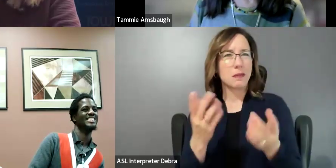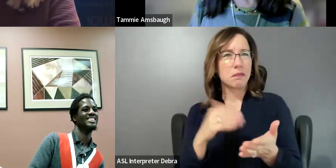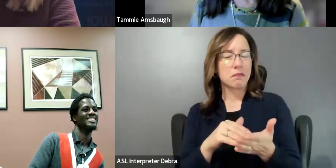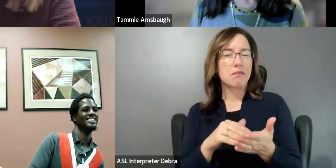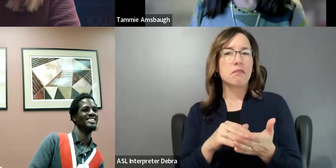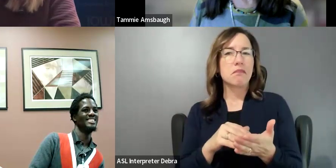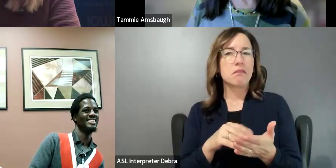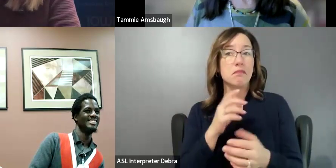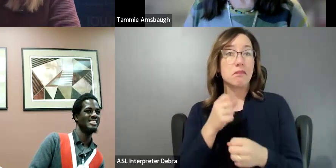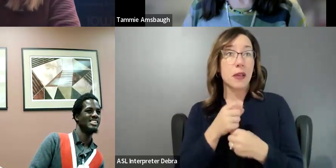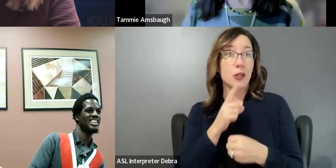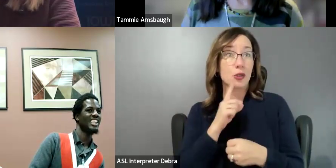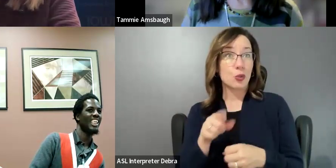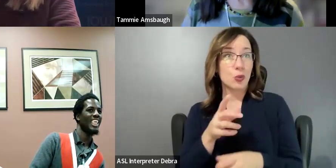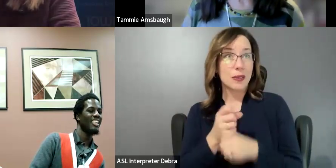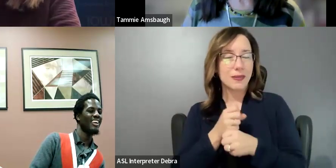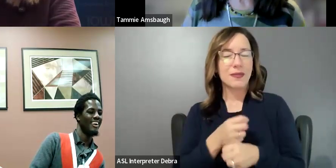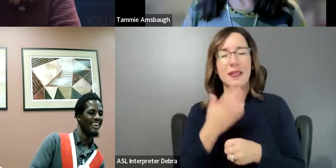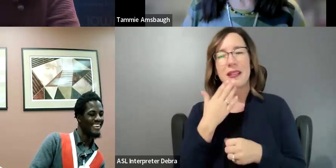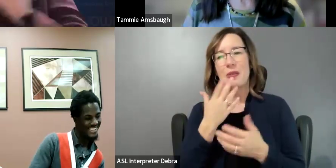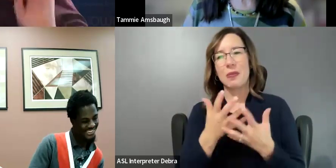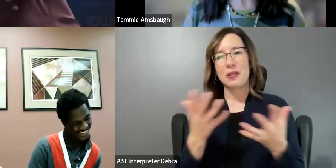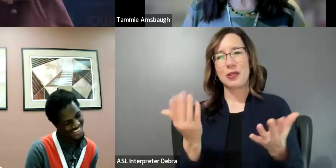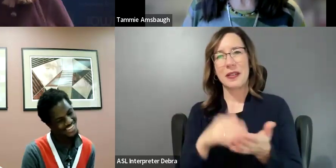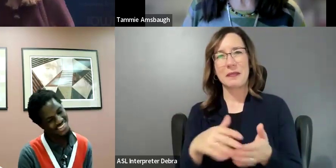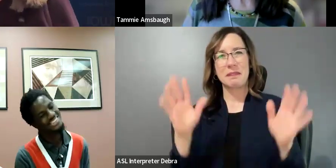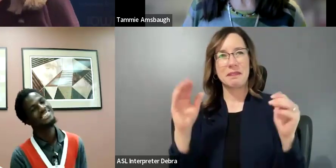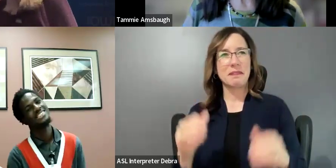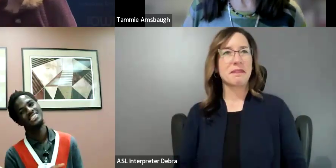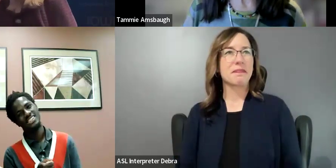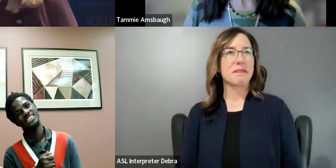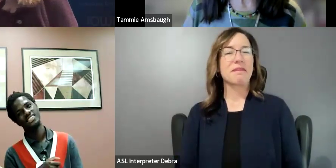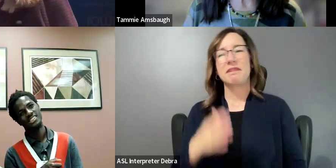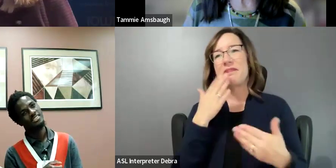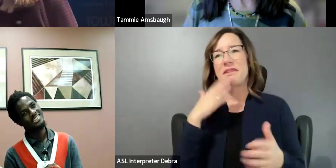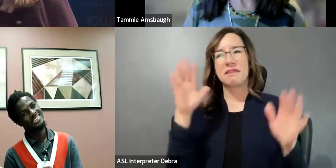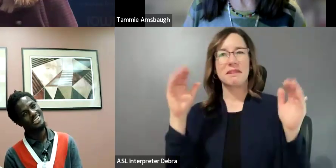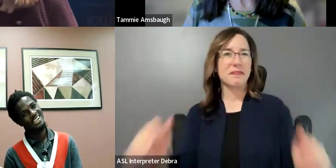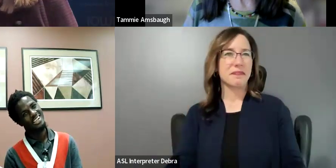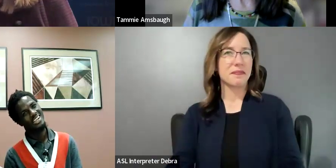stuff, make sure people get it. So thank you again. Thank you again. See you Thanks, next week. everyone.